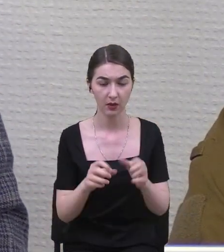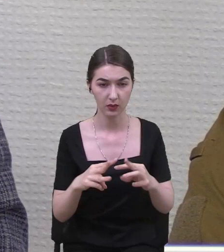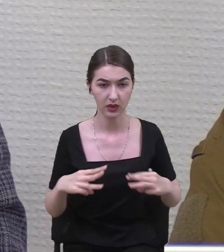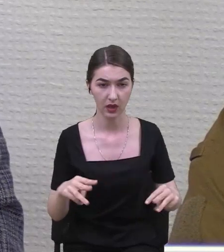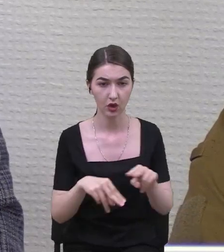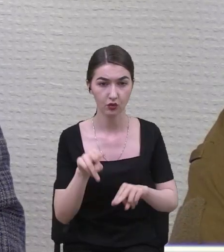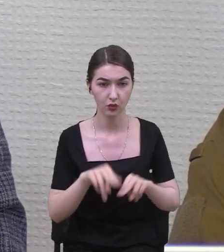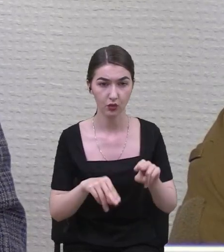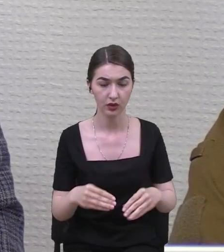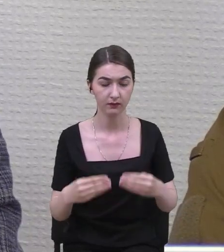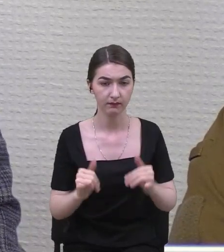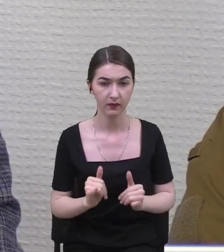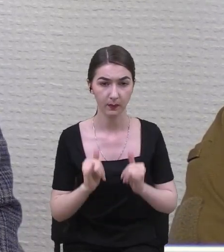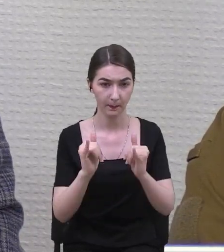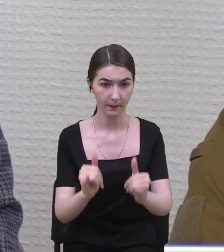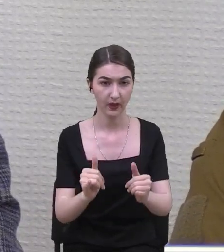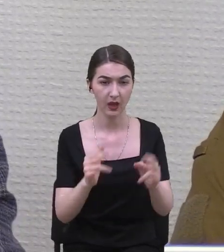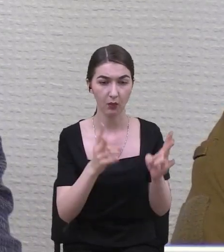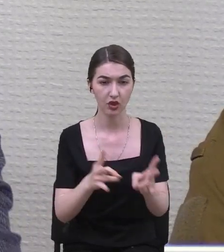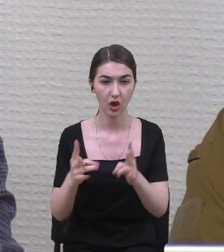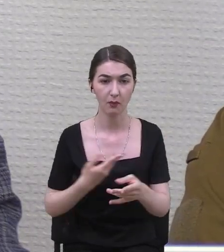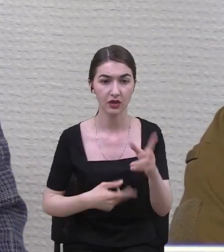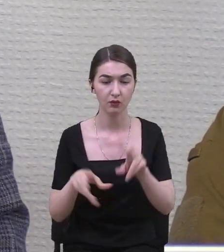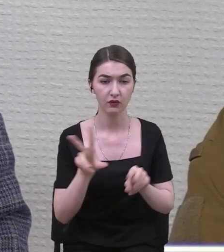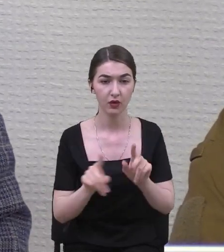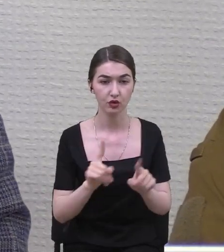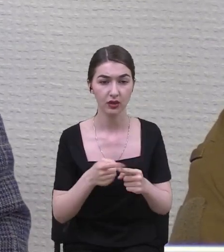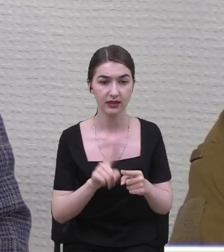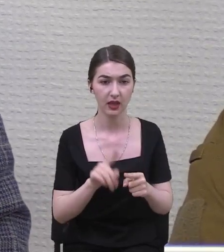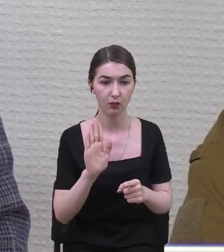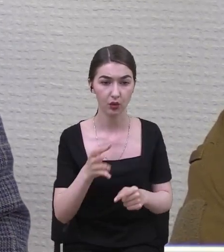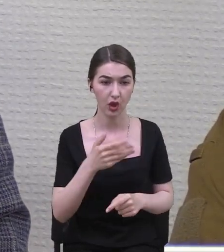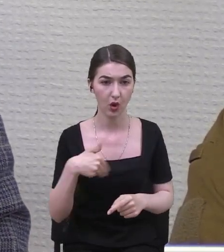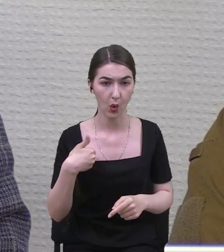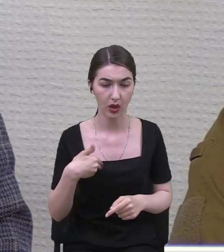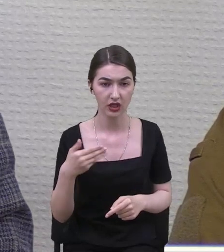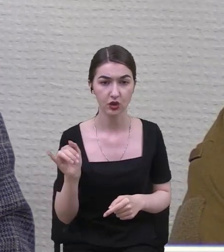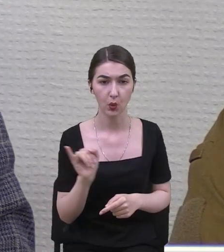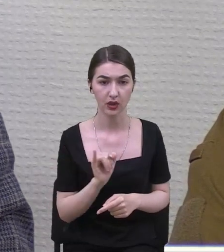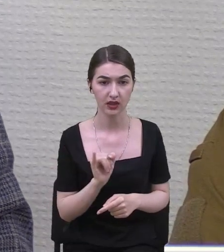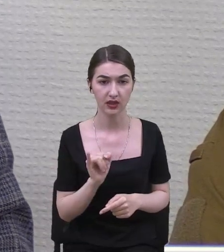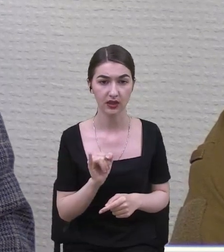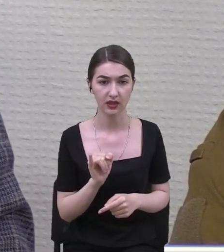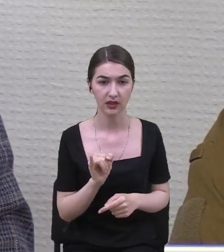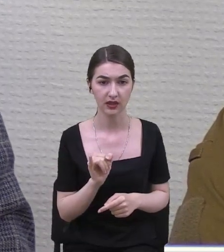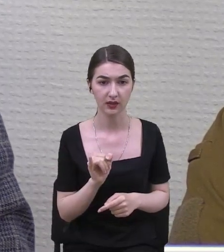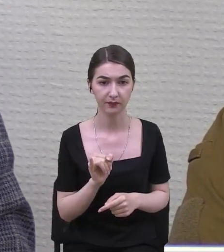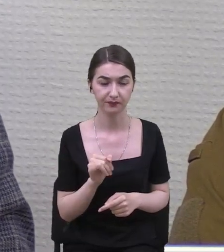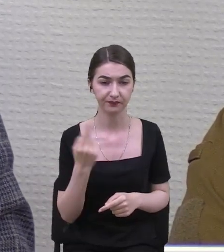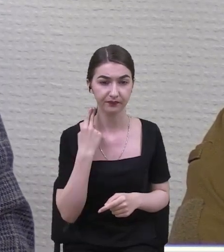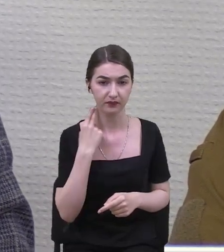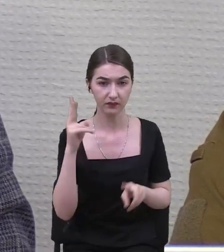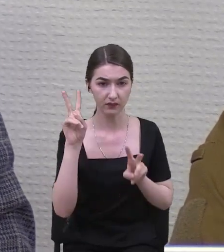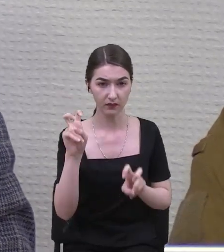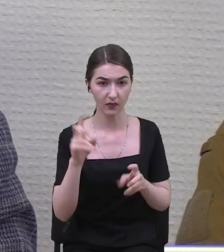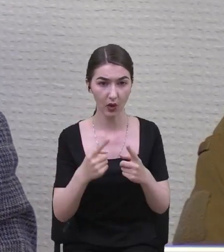to you. And then, of course, DRC, Humanity and Inclusion, and I'm sure a lot of other organizations as well, are always happy to support you in